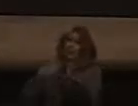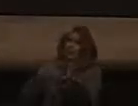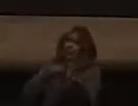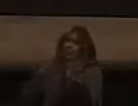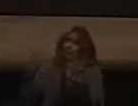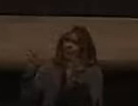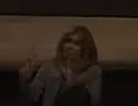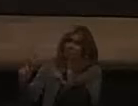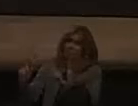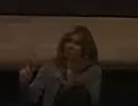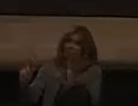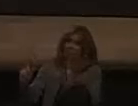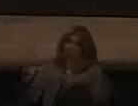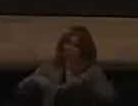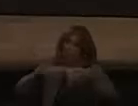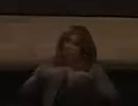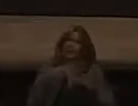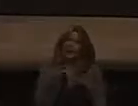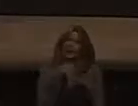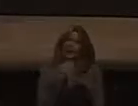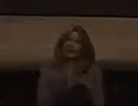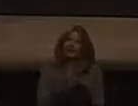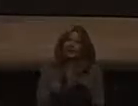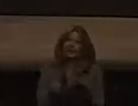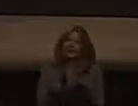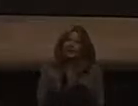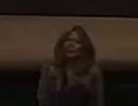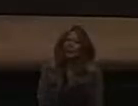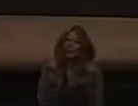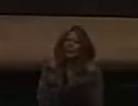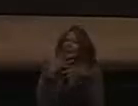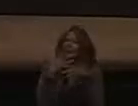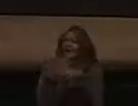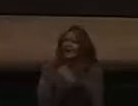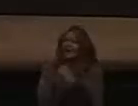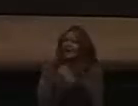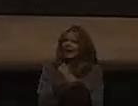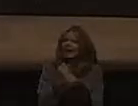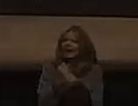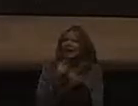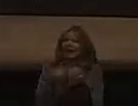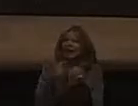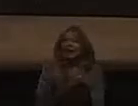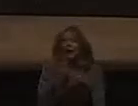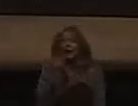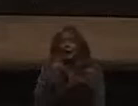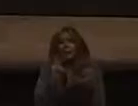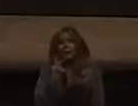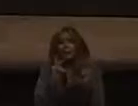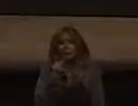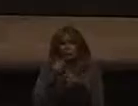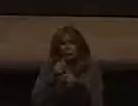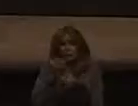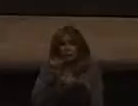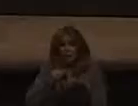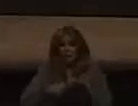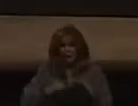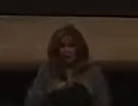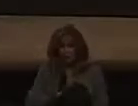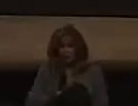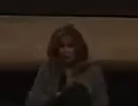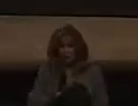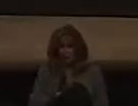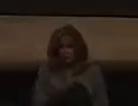just wanted to give you a quick stat as far as how many people with disabilities live in New York